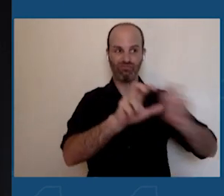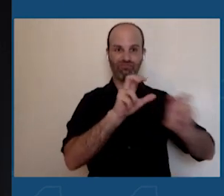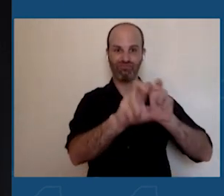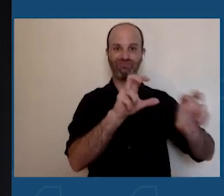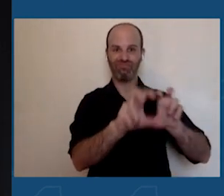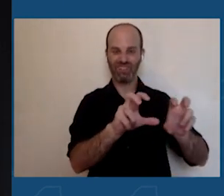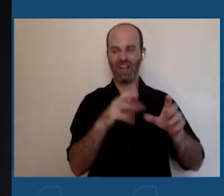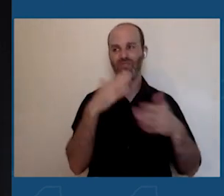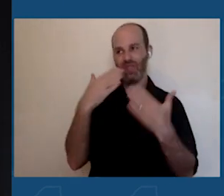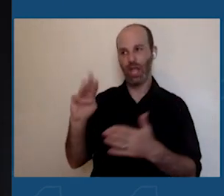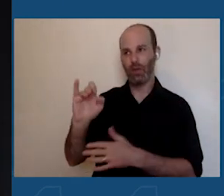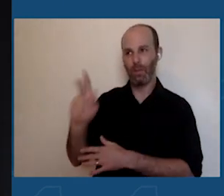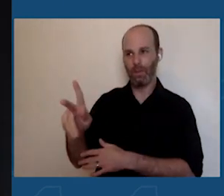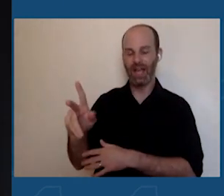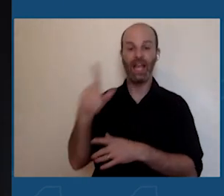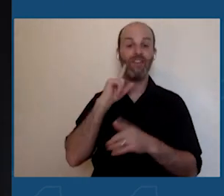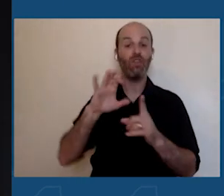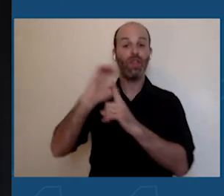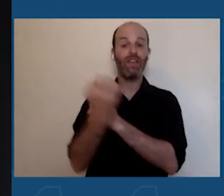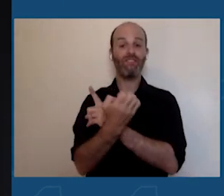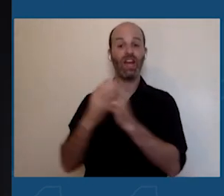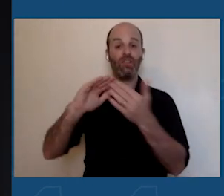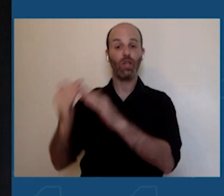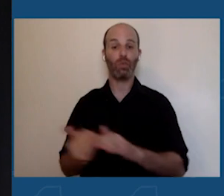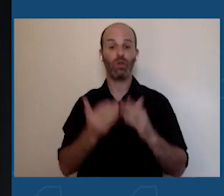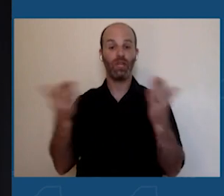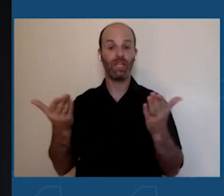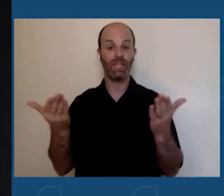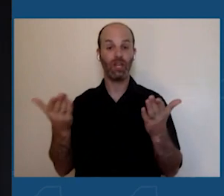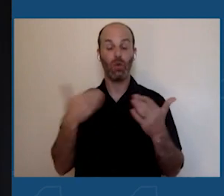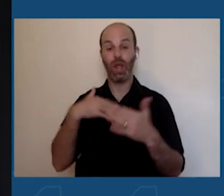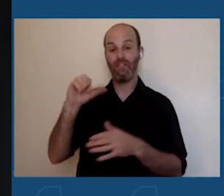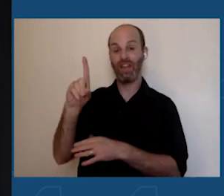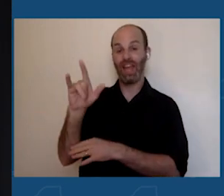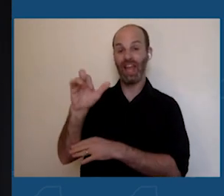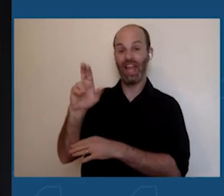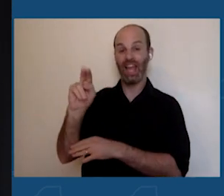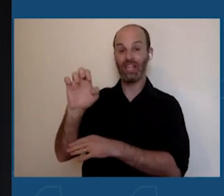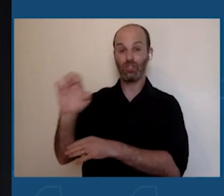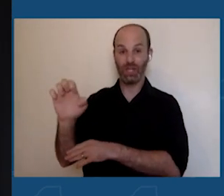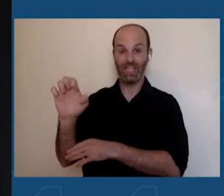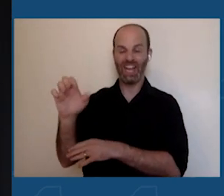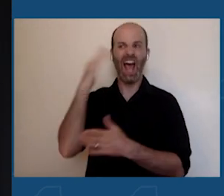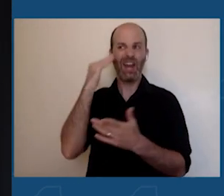And to the environmental community here, I know we have Adrienne, and we'll hear from her. I know everyone's waiting to hear from Adrienne.